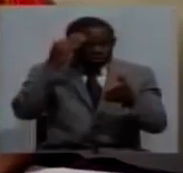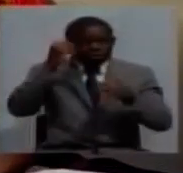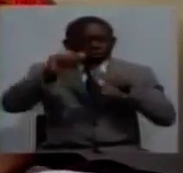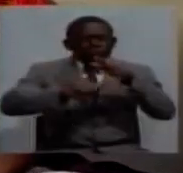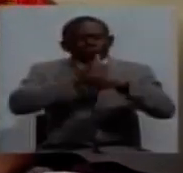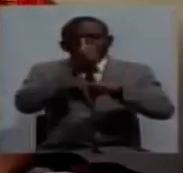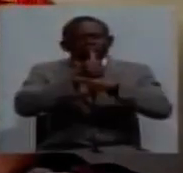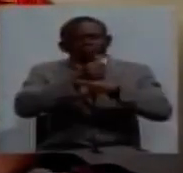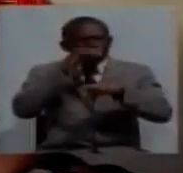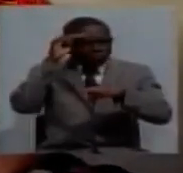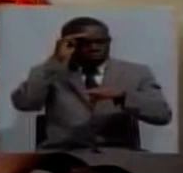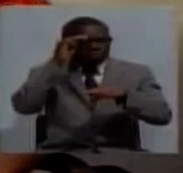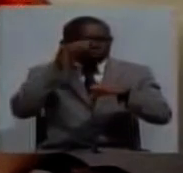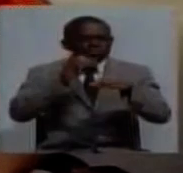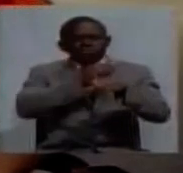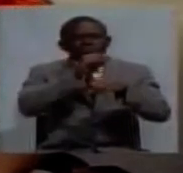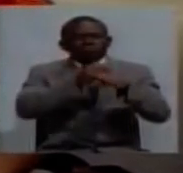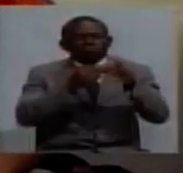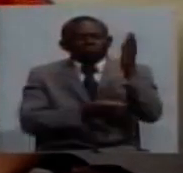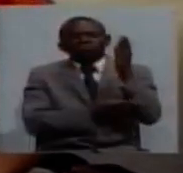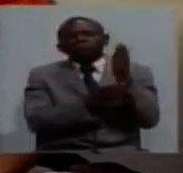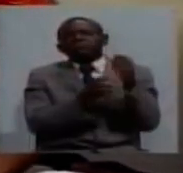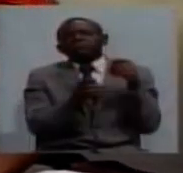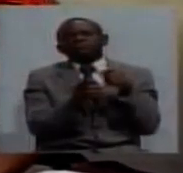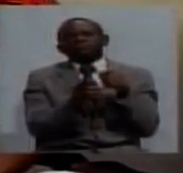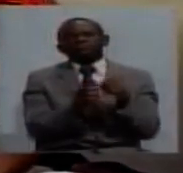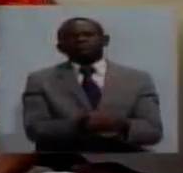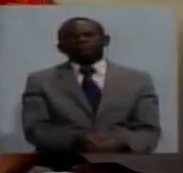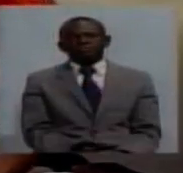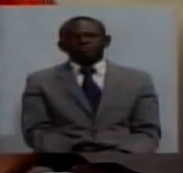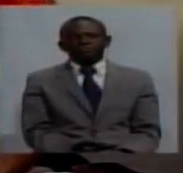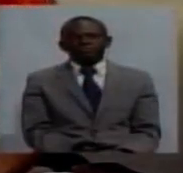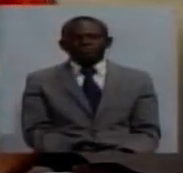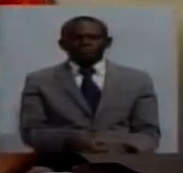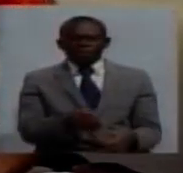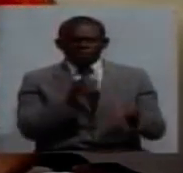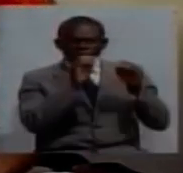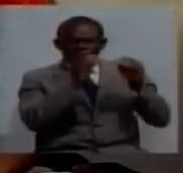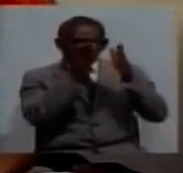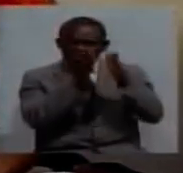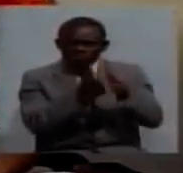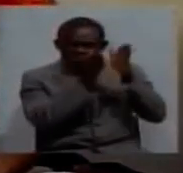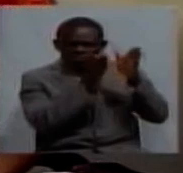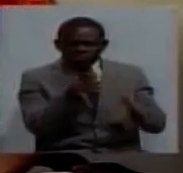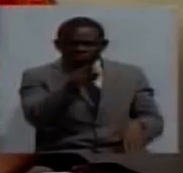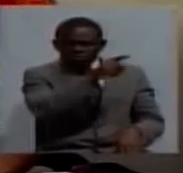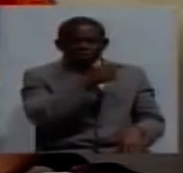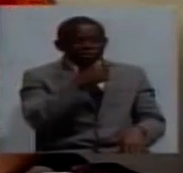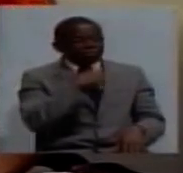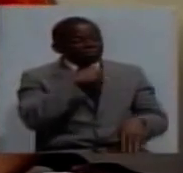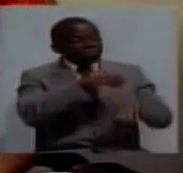in education and say, stop training kids for today. Train them for 2030 and